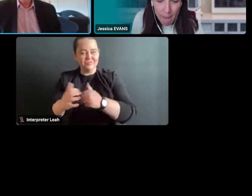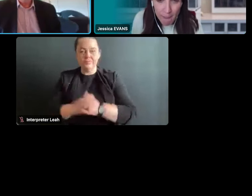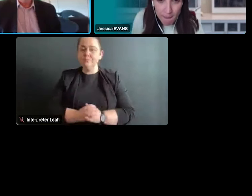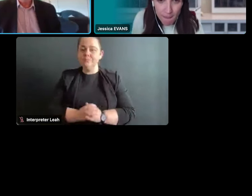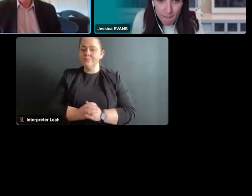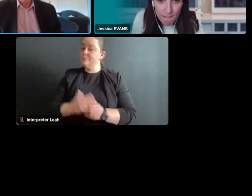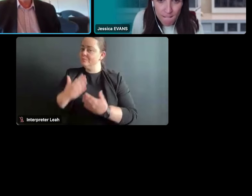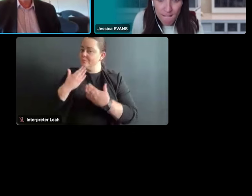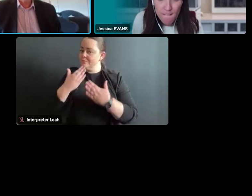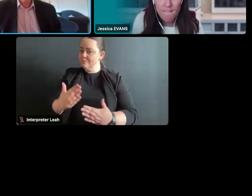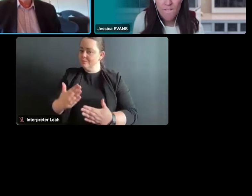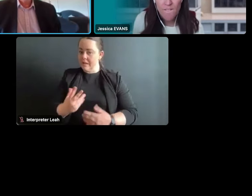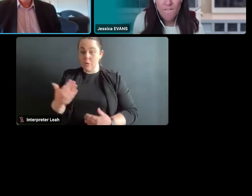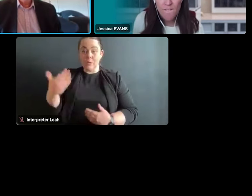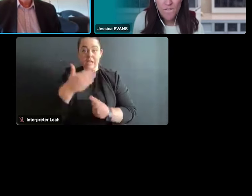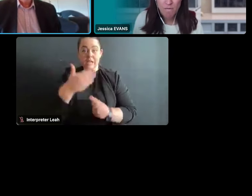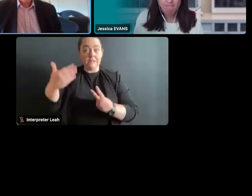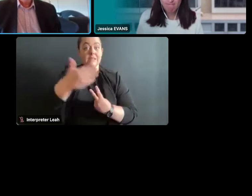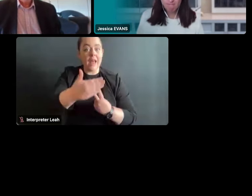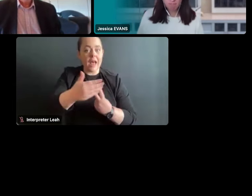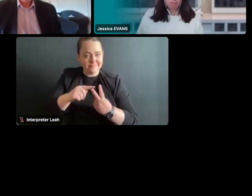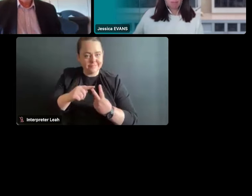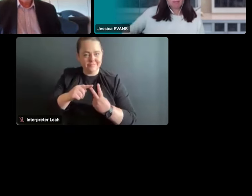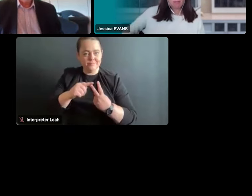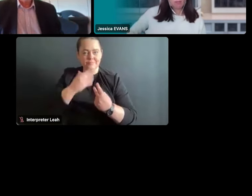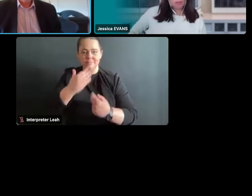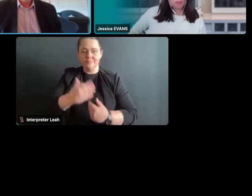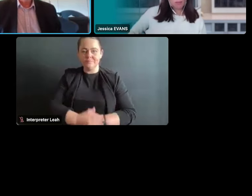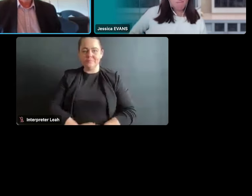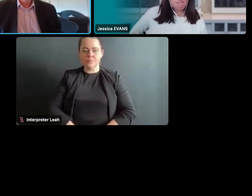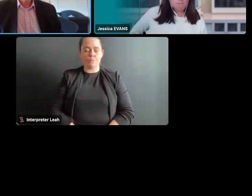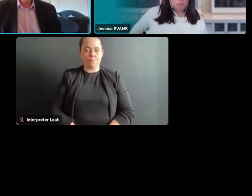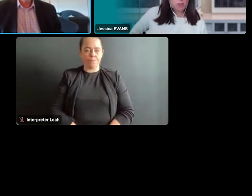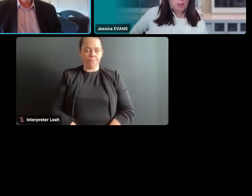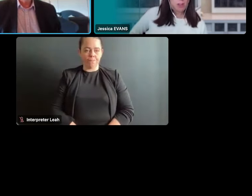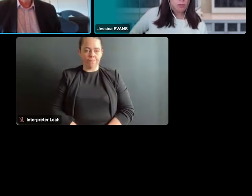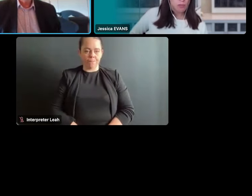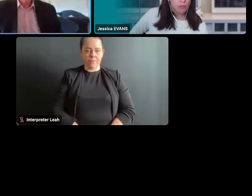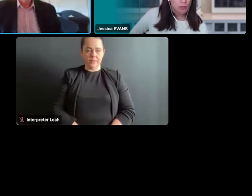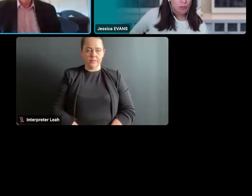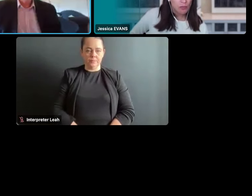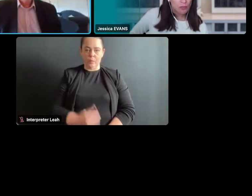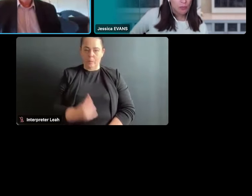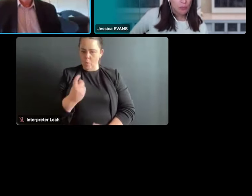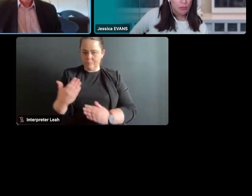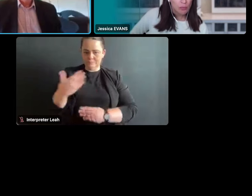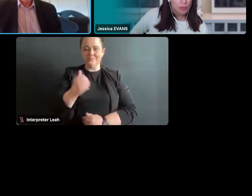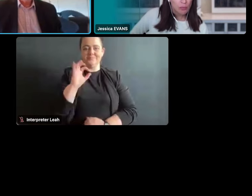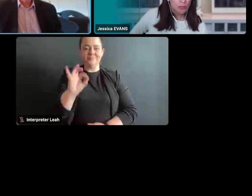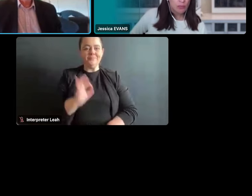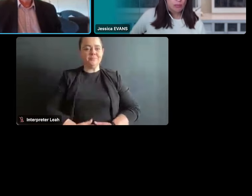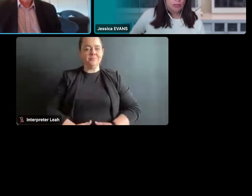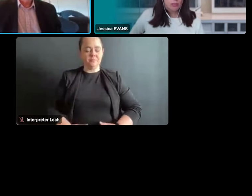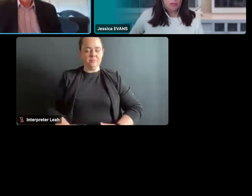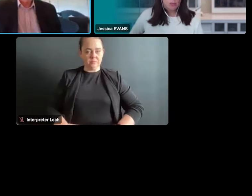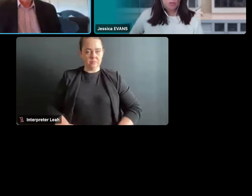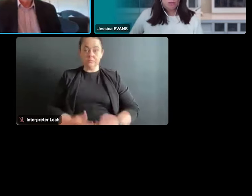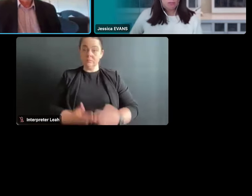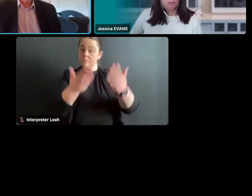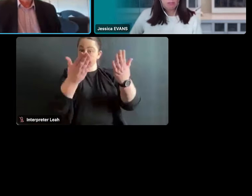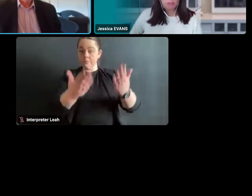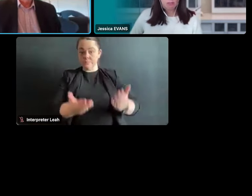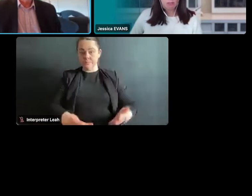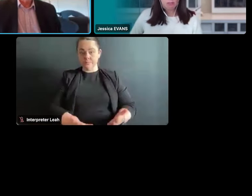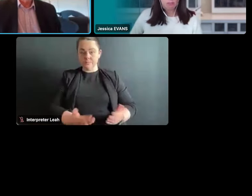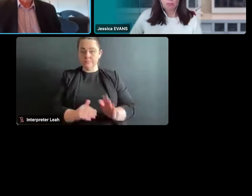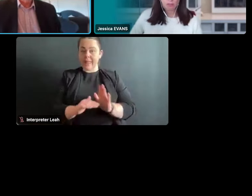go 2 slides hence, I think the next one after this. Right, so this is now we're getting